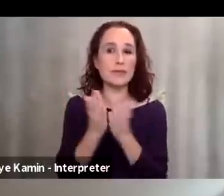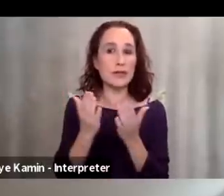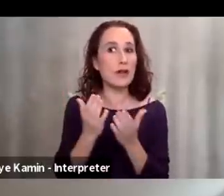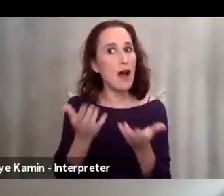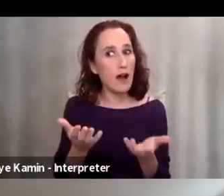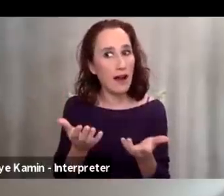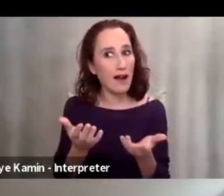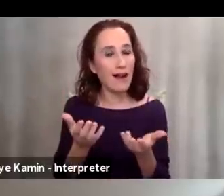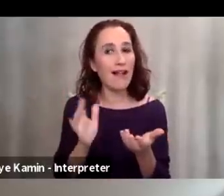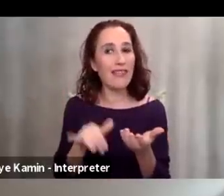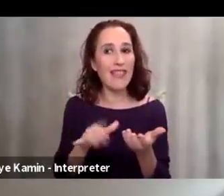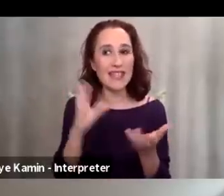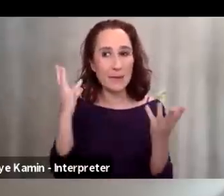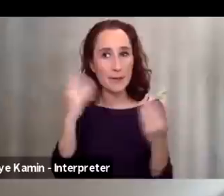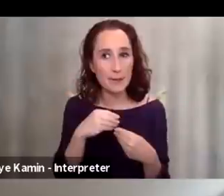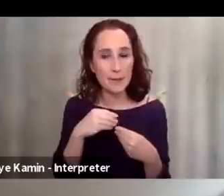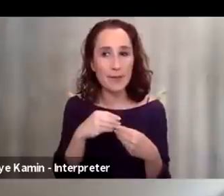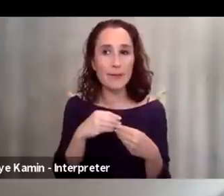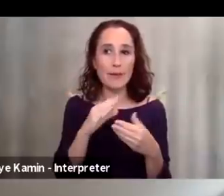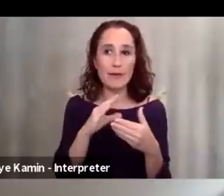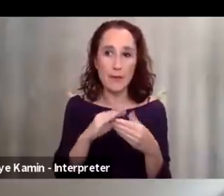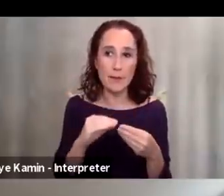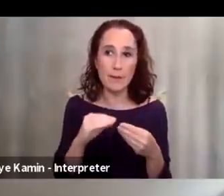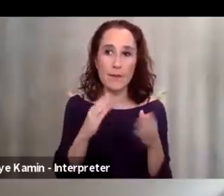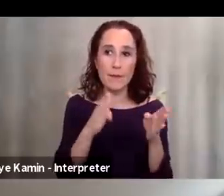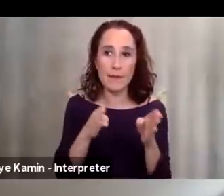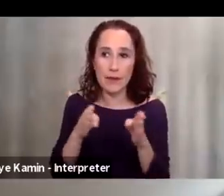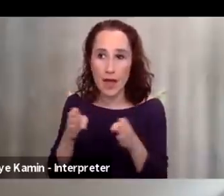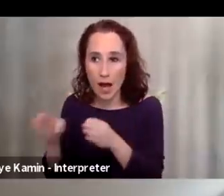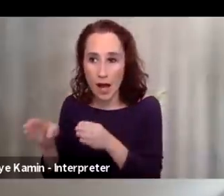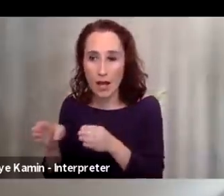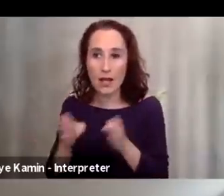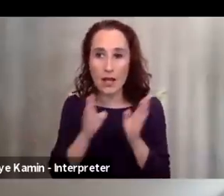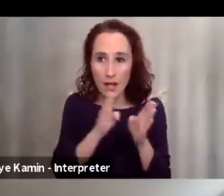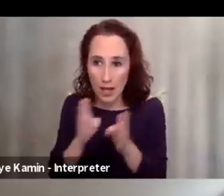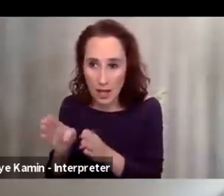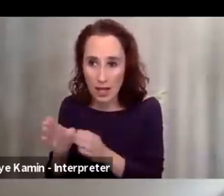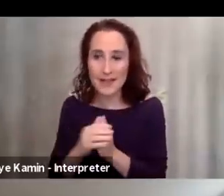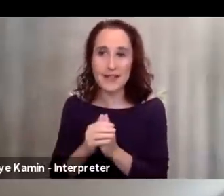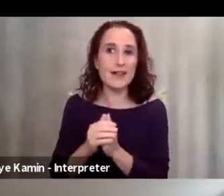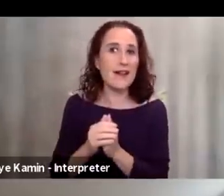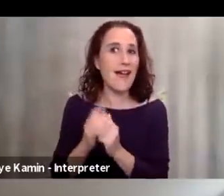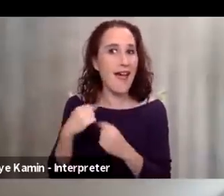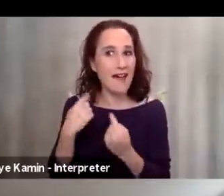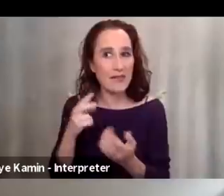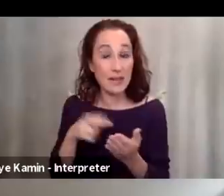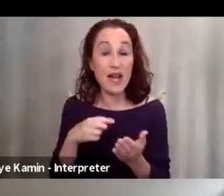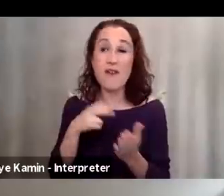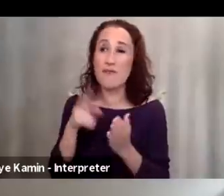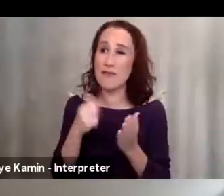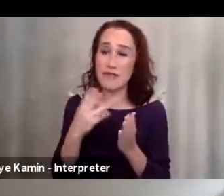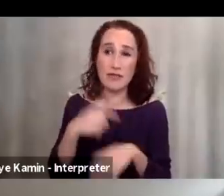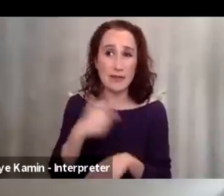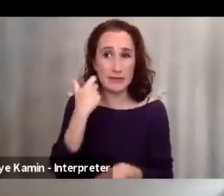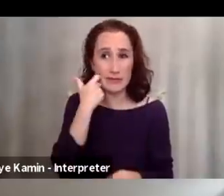really one of the most beautifully plotted out stories I think I've ever read. I mean, I've read it a couple times recently and